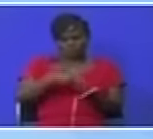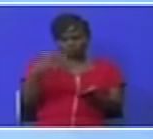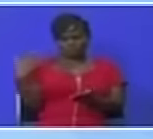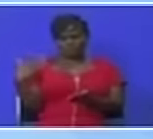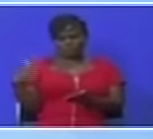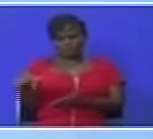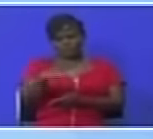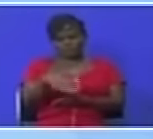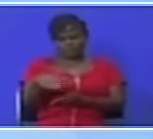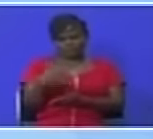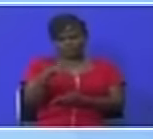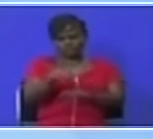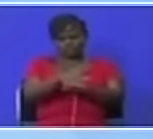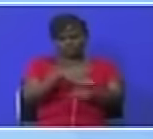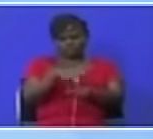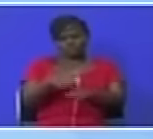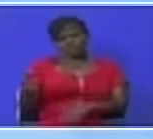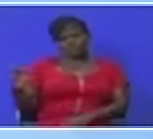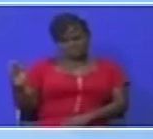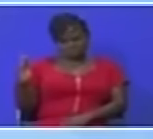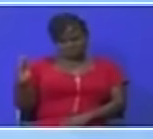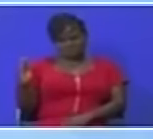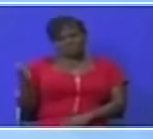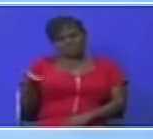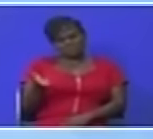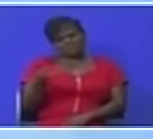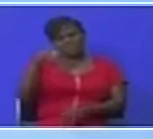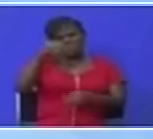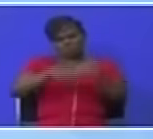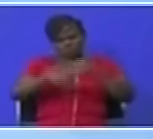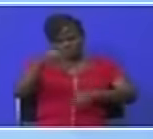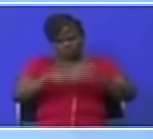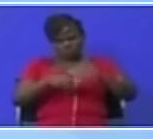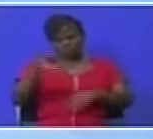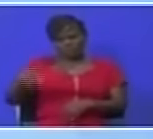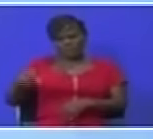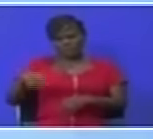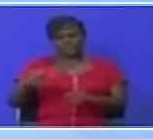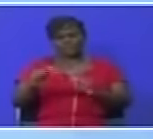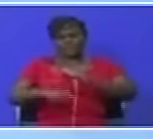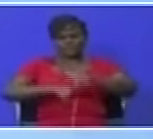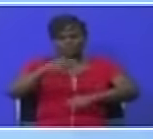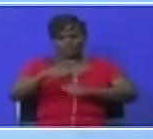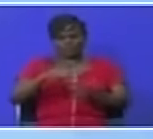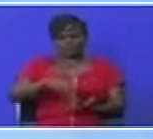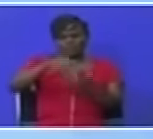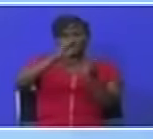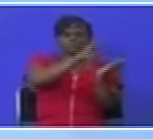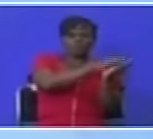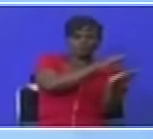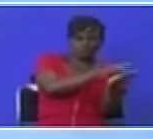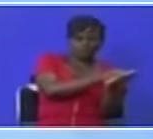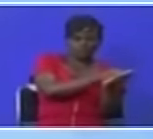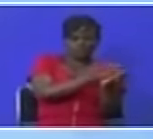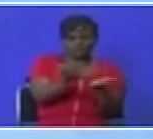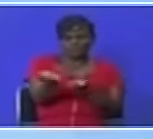surges on. The slowdown in securities has been attributed to market volatility, especially in the banking sector, pushing investors to